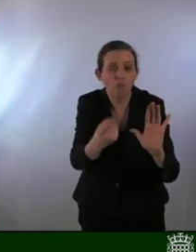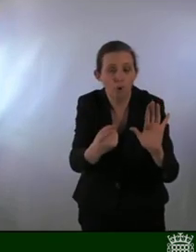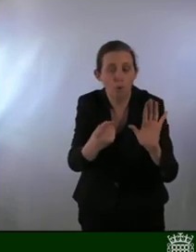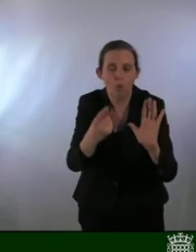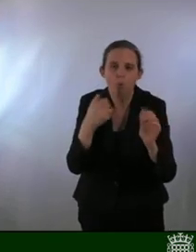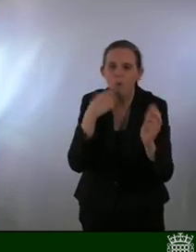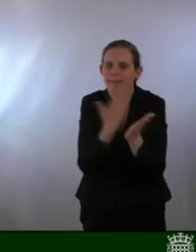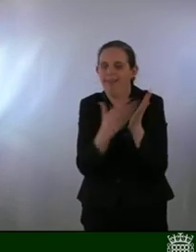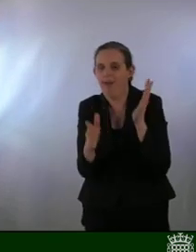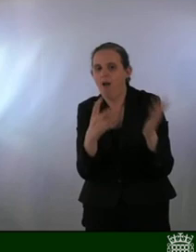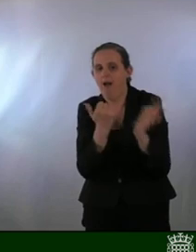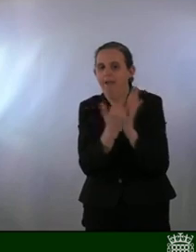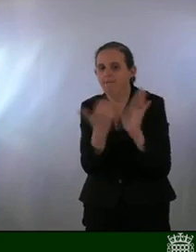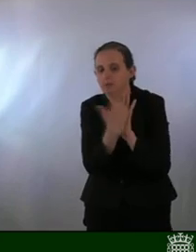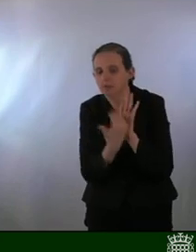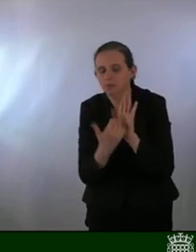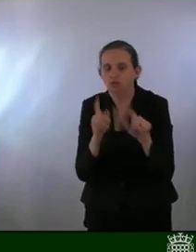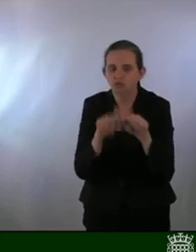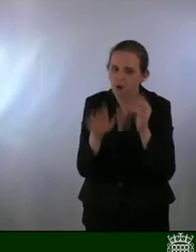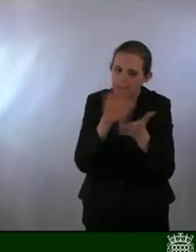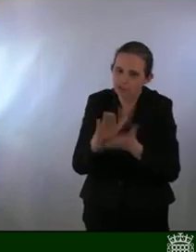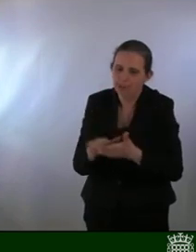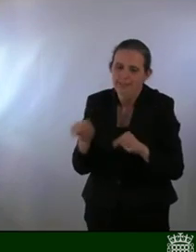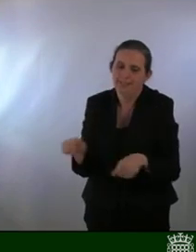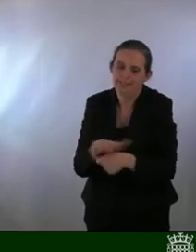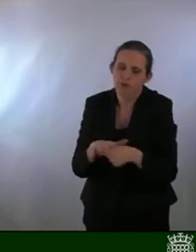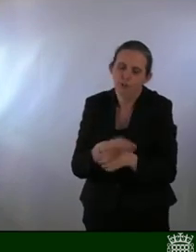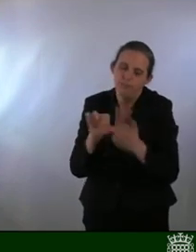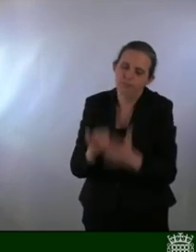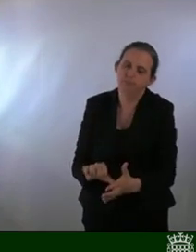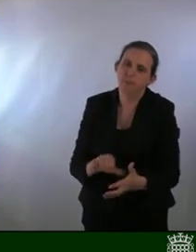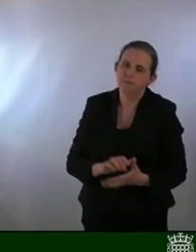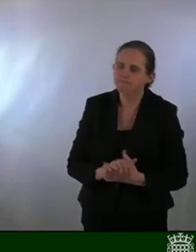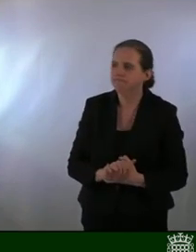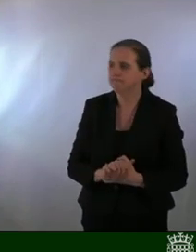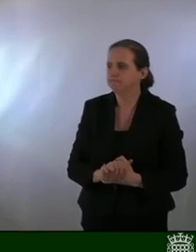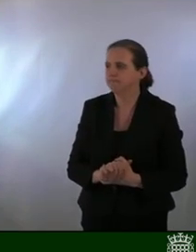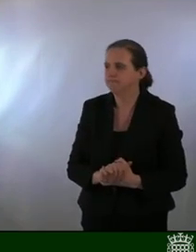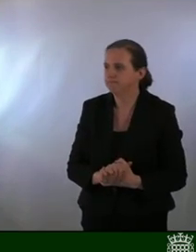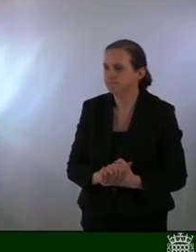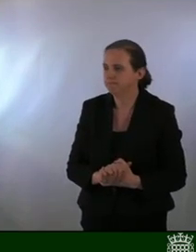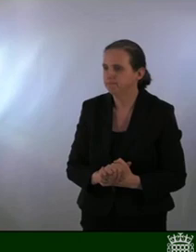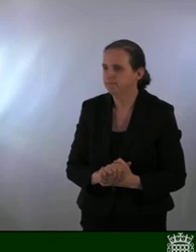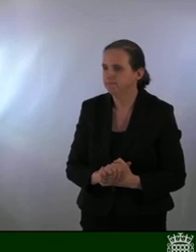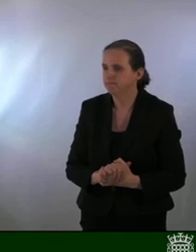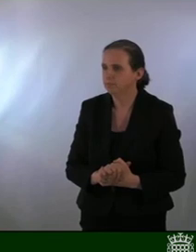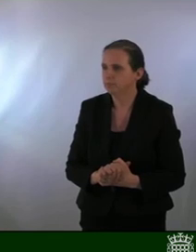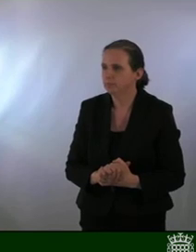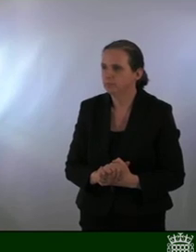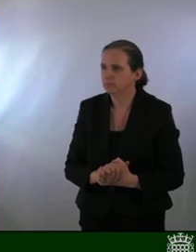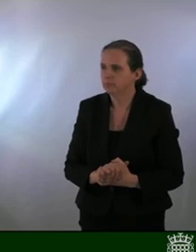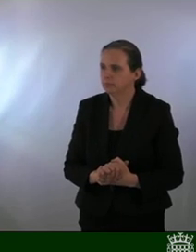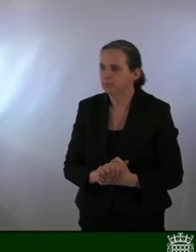that we have what we need to address the difficult situation. Thank you, Mr. Speaker. Over the past month, we've heard an awful lot about the